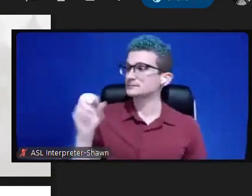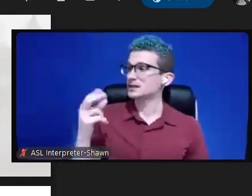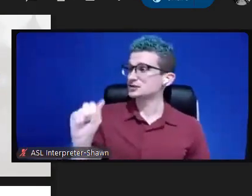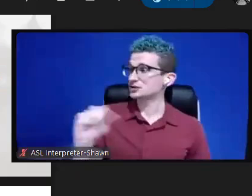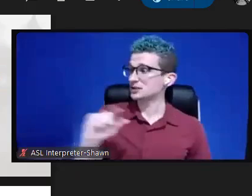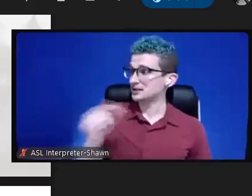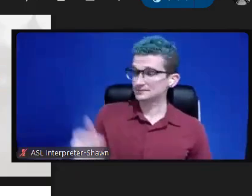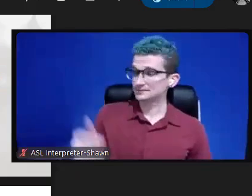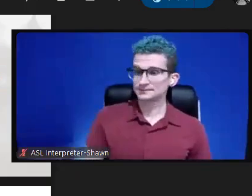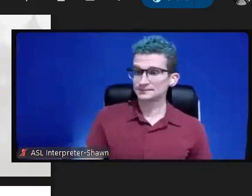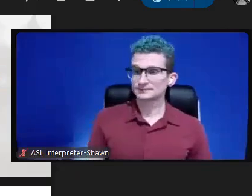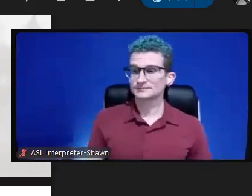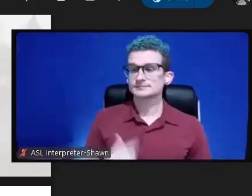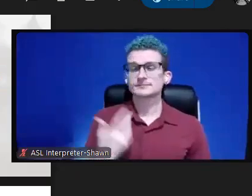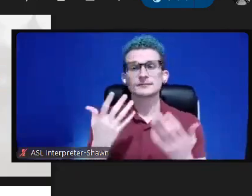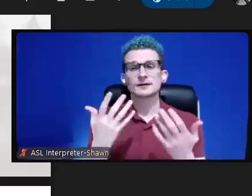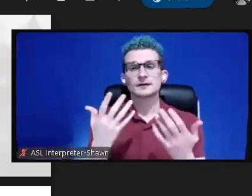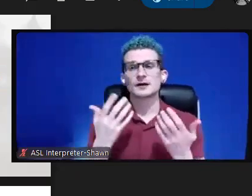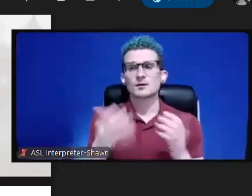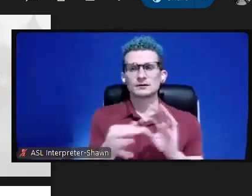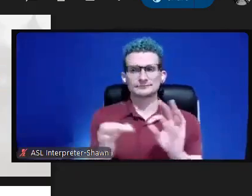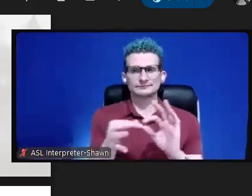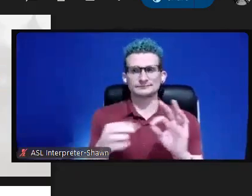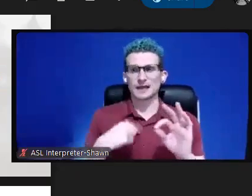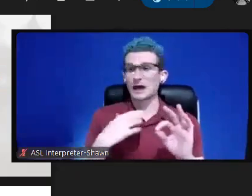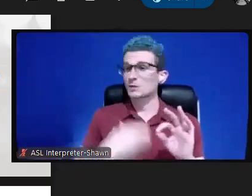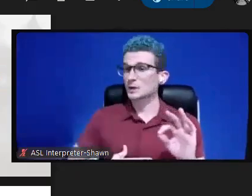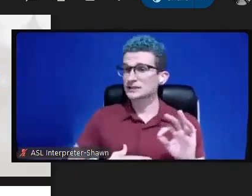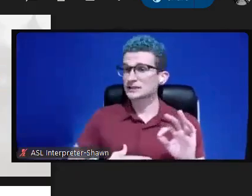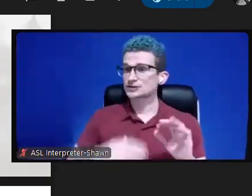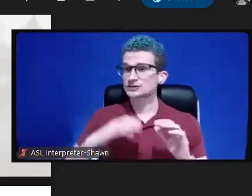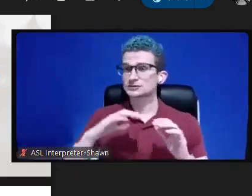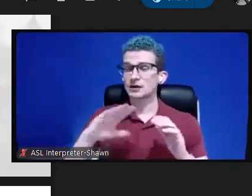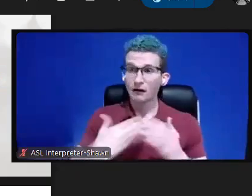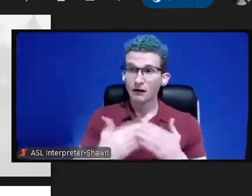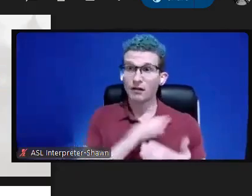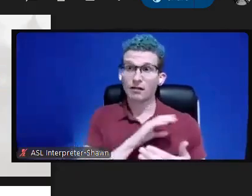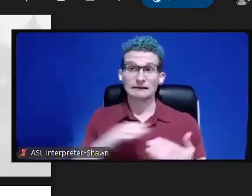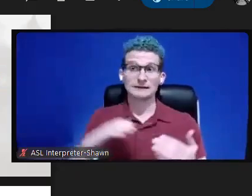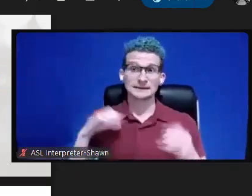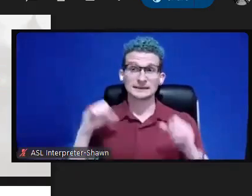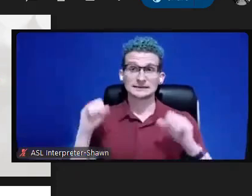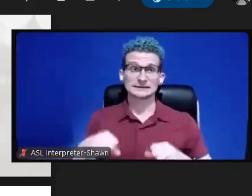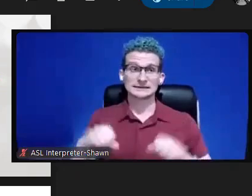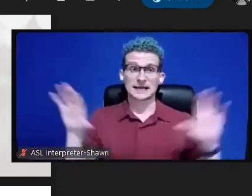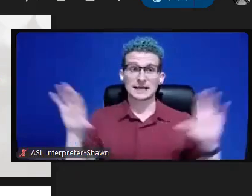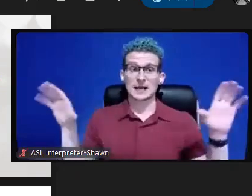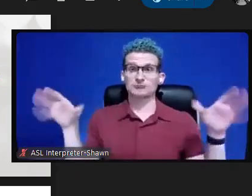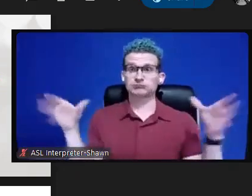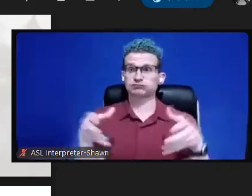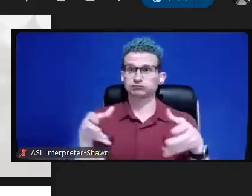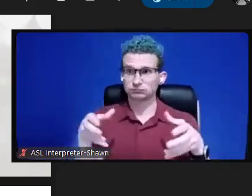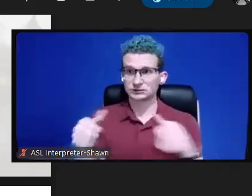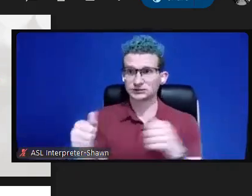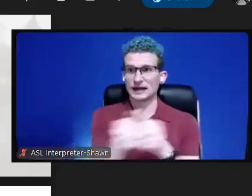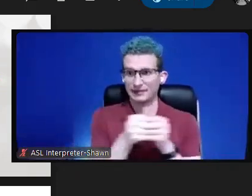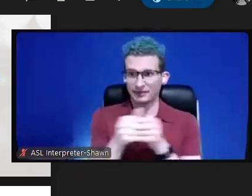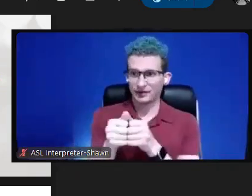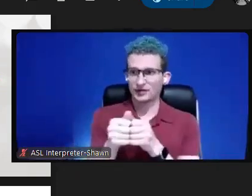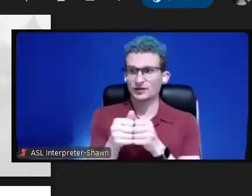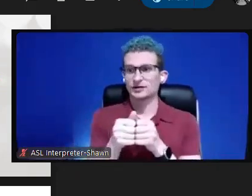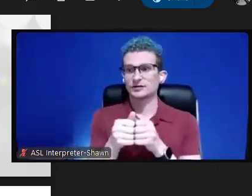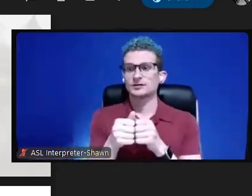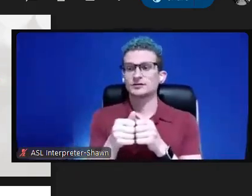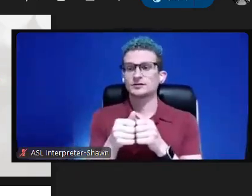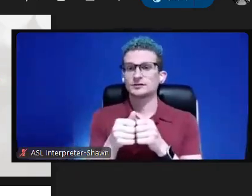I just want to make a comment. I wish they would bring all of our committees together um, with like all the stuff that's going on, so